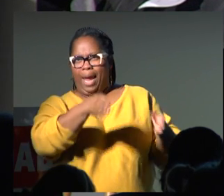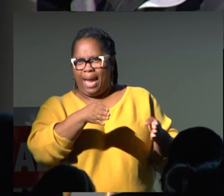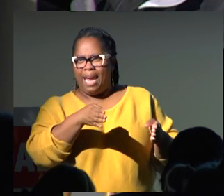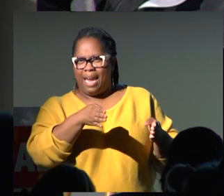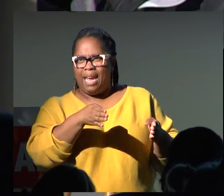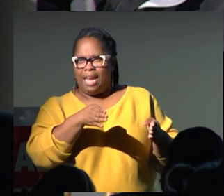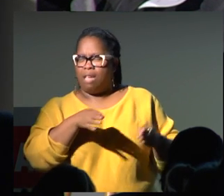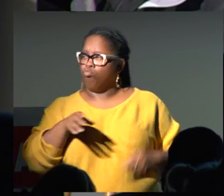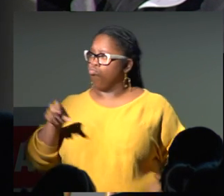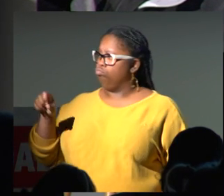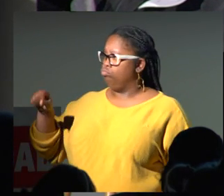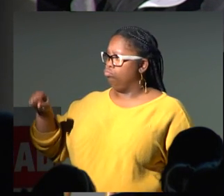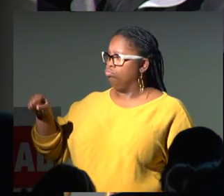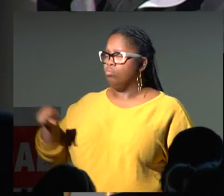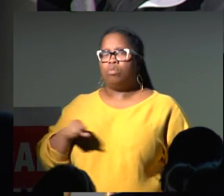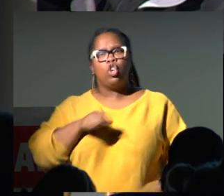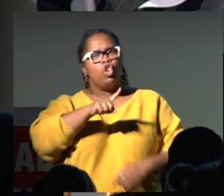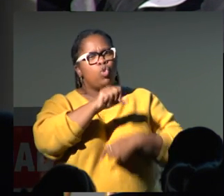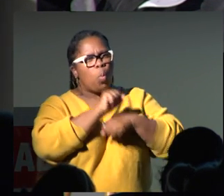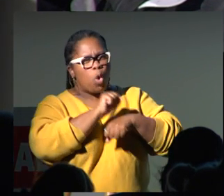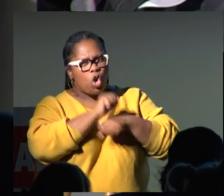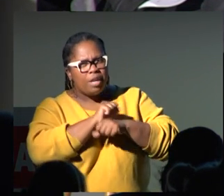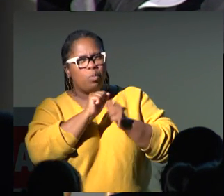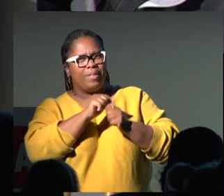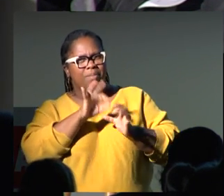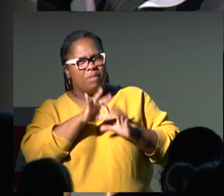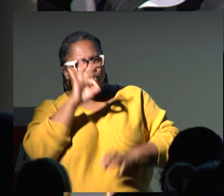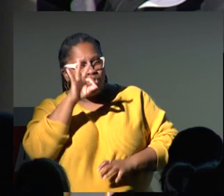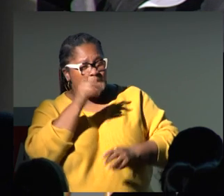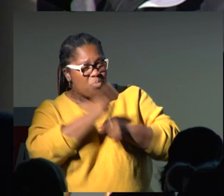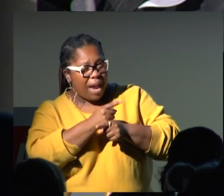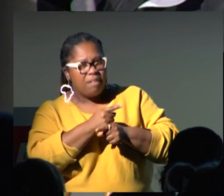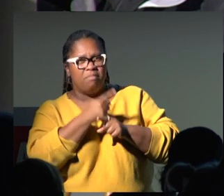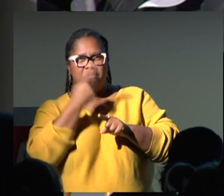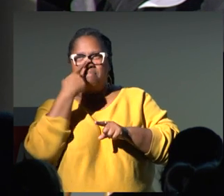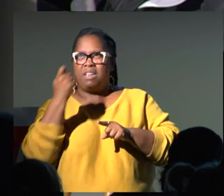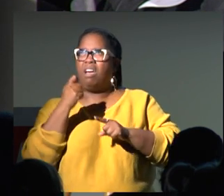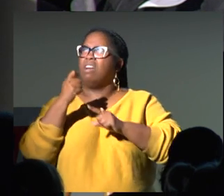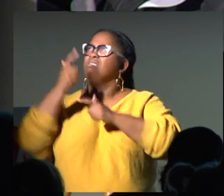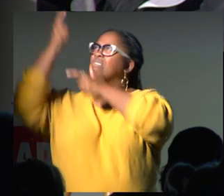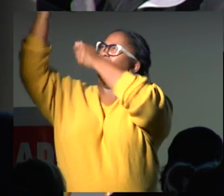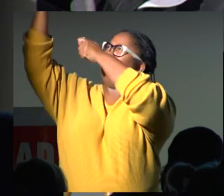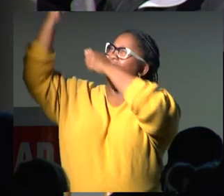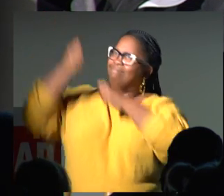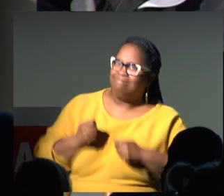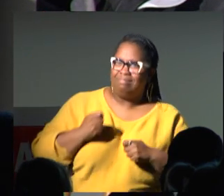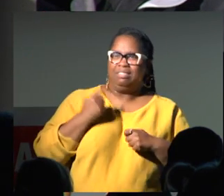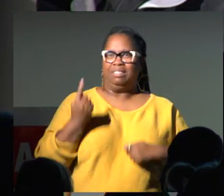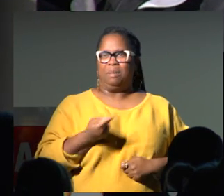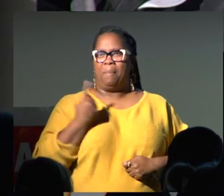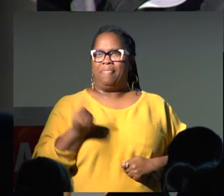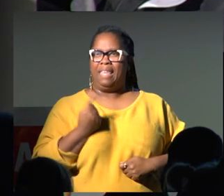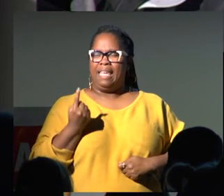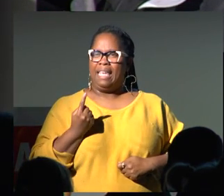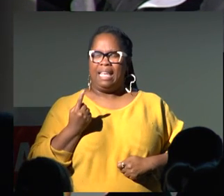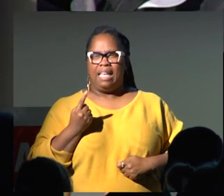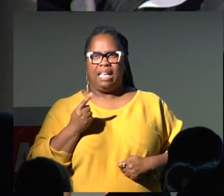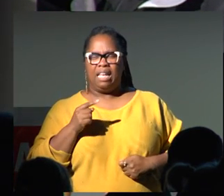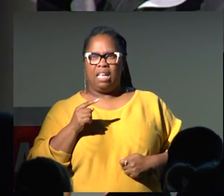Yes. You're working a lot with spirituality, right? Because you're invoking something from, like you were what?